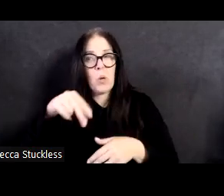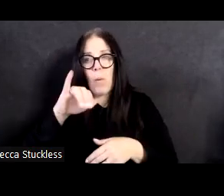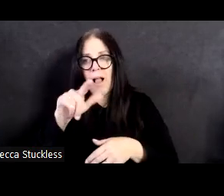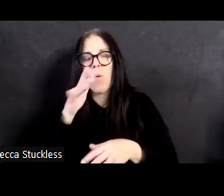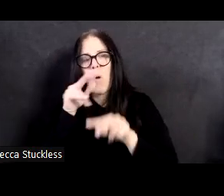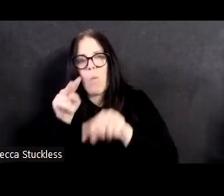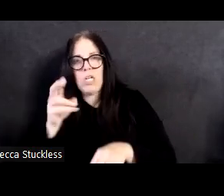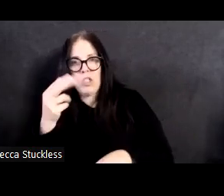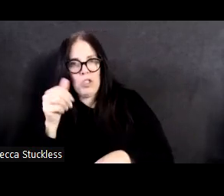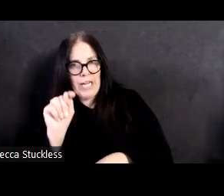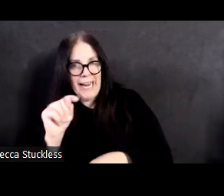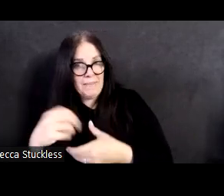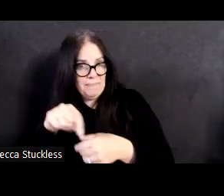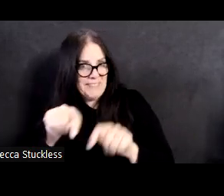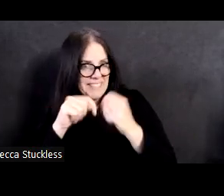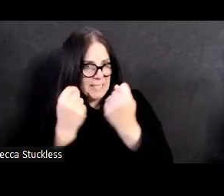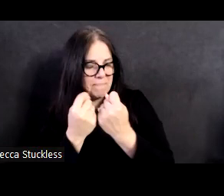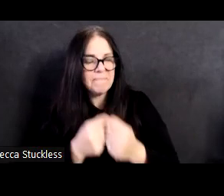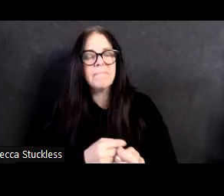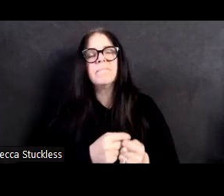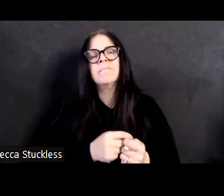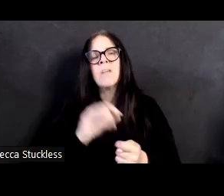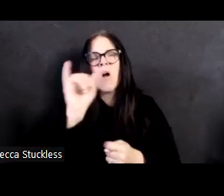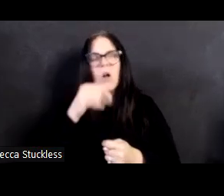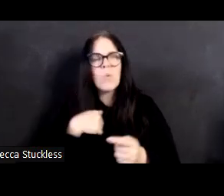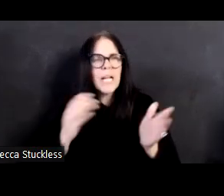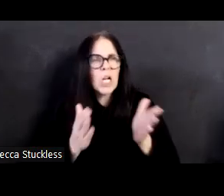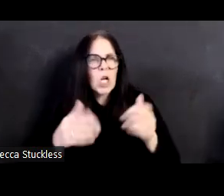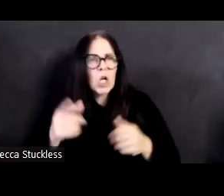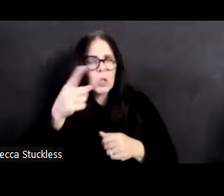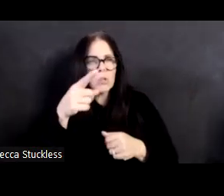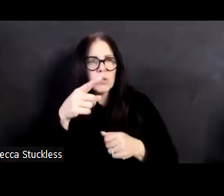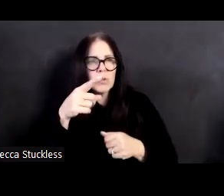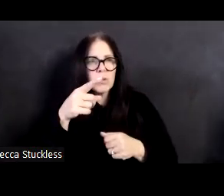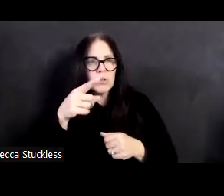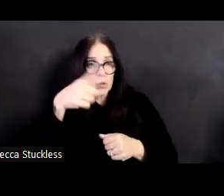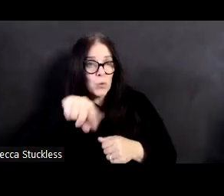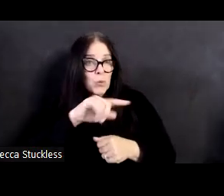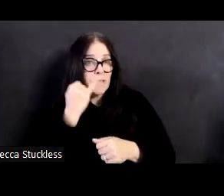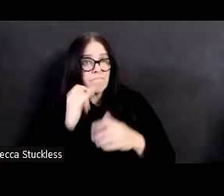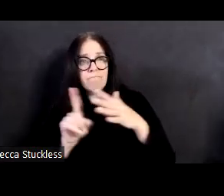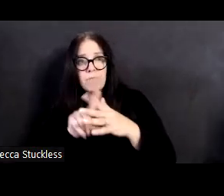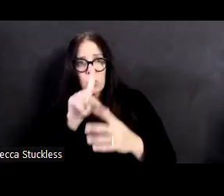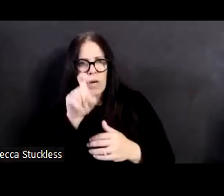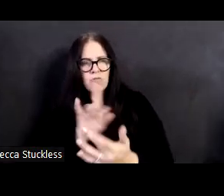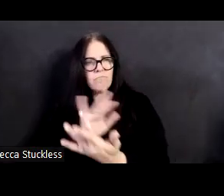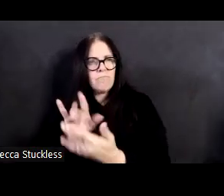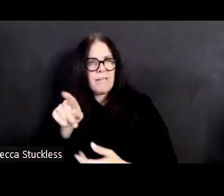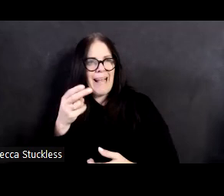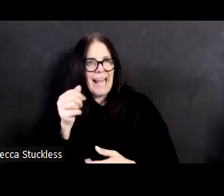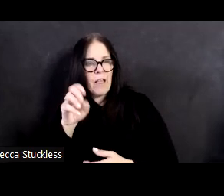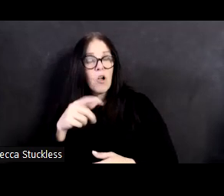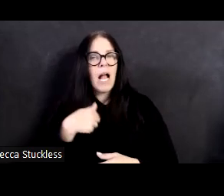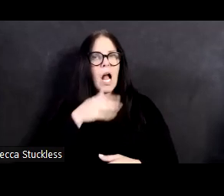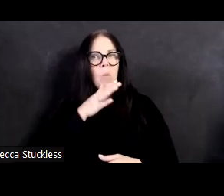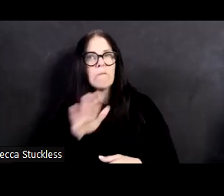chat for us today. We encourage you to reach out to her with questions along the way, and I'll be checking in with Heather occasionally